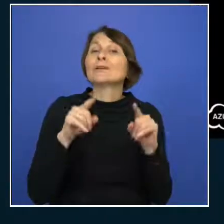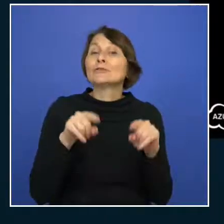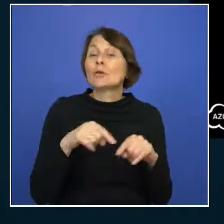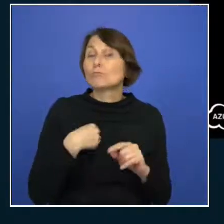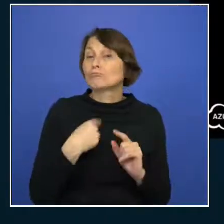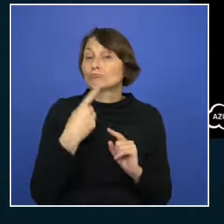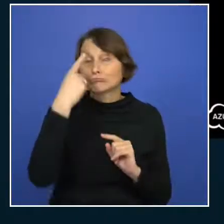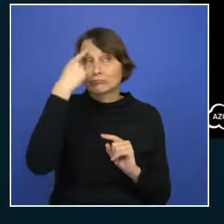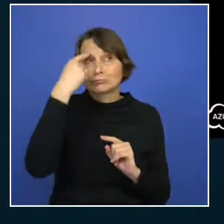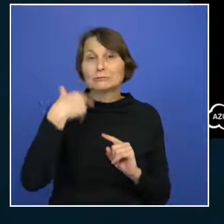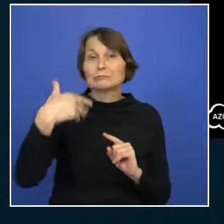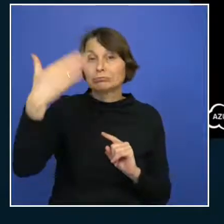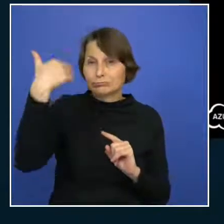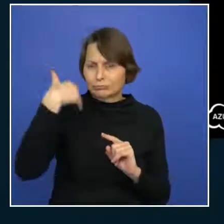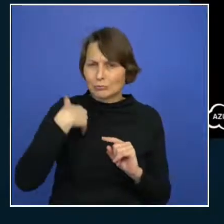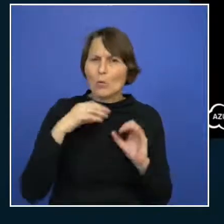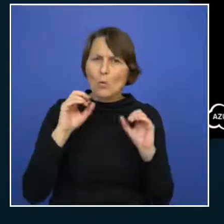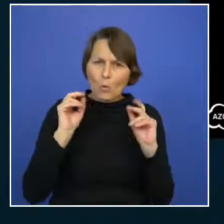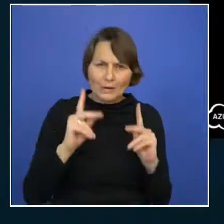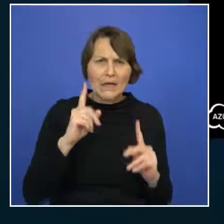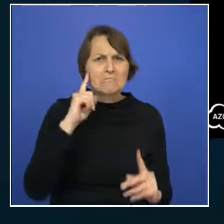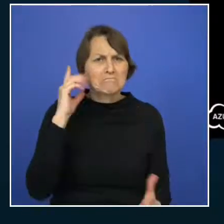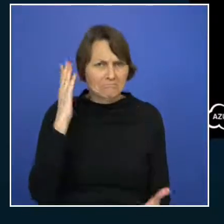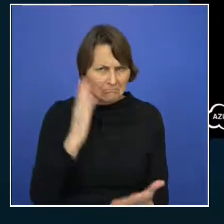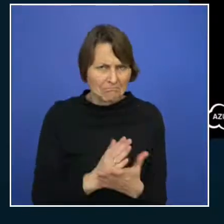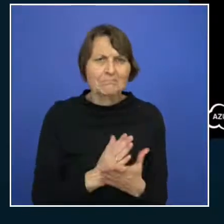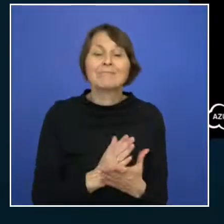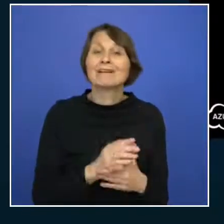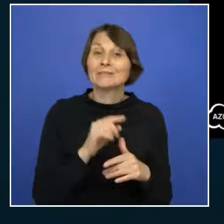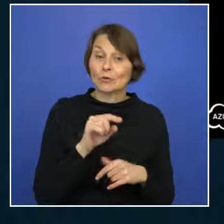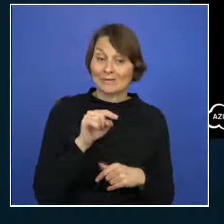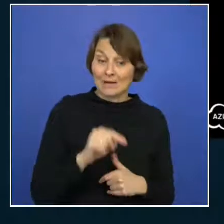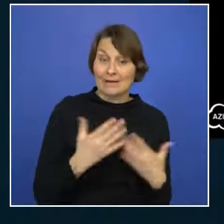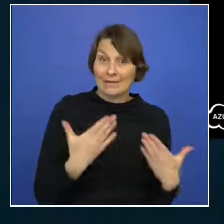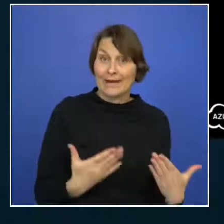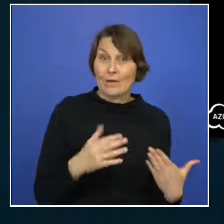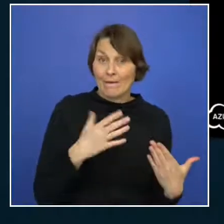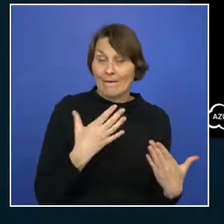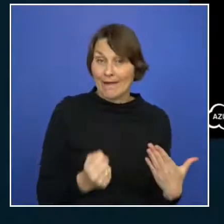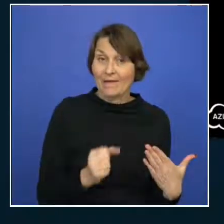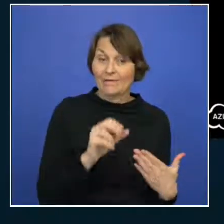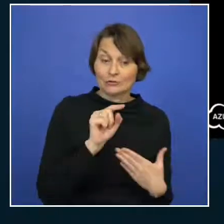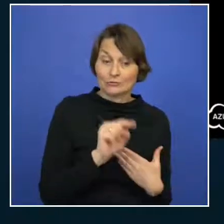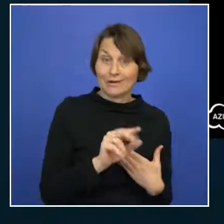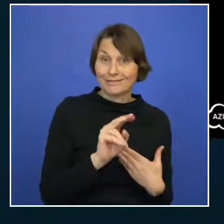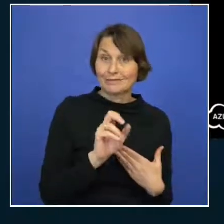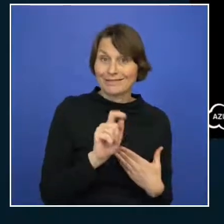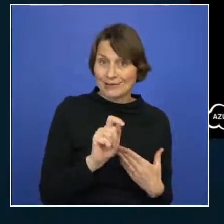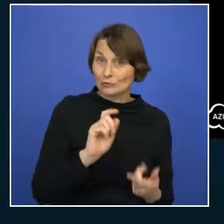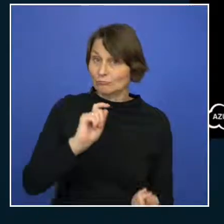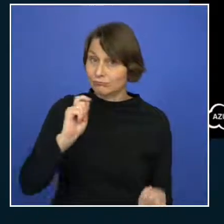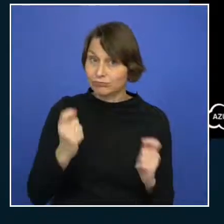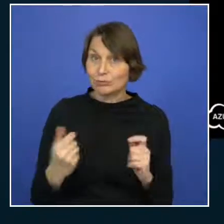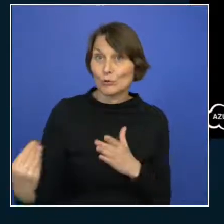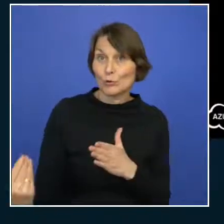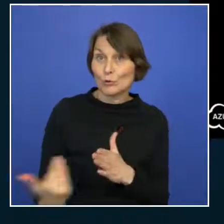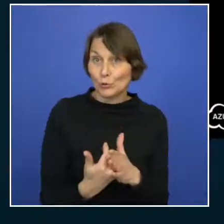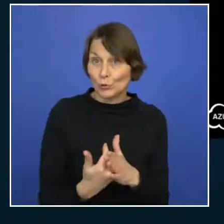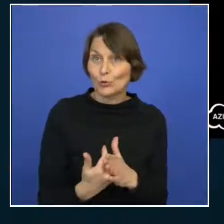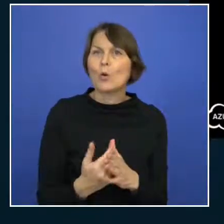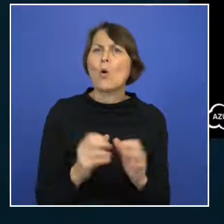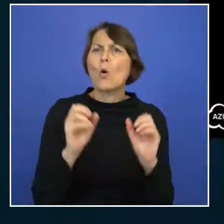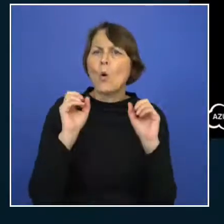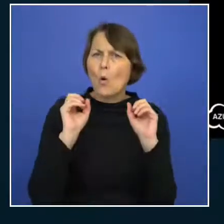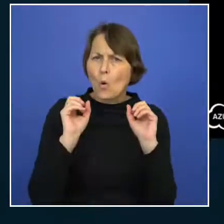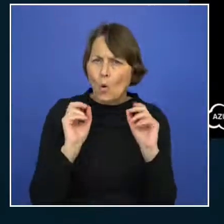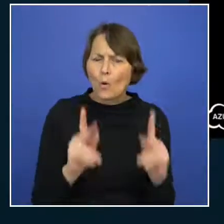start as new in that .NET Core application, we decided to start small by first